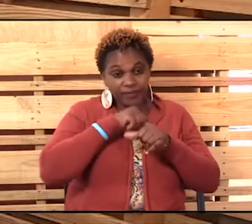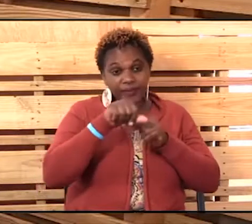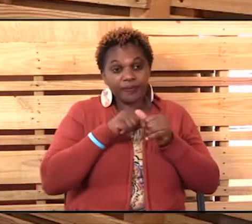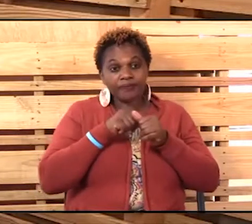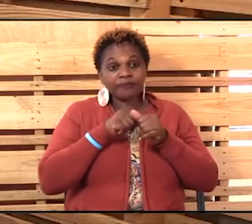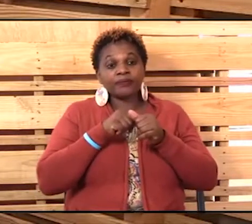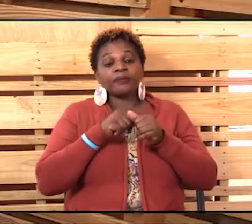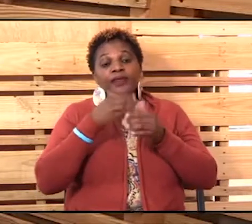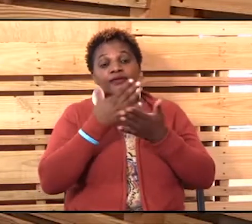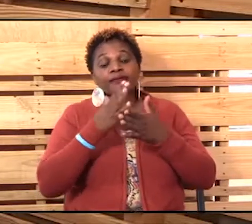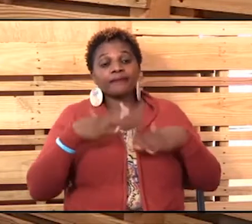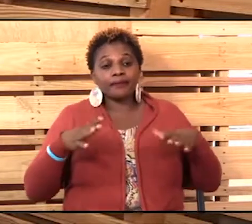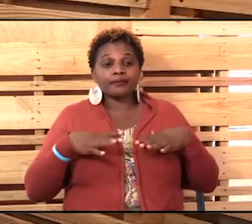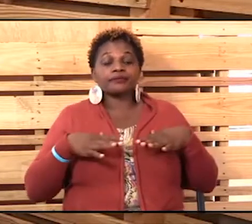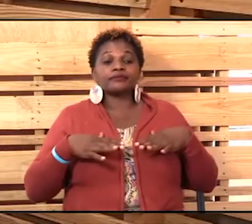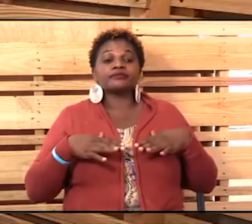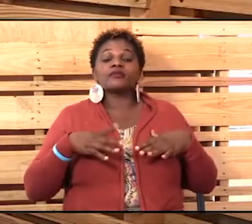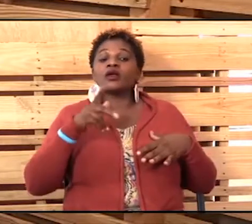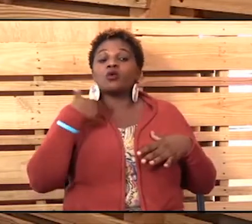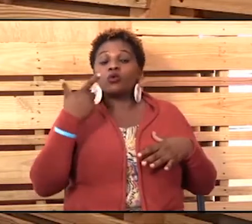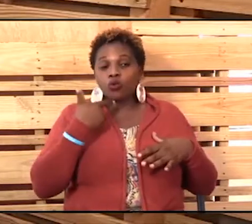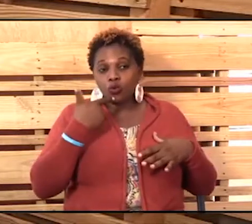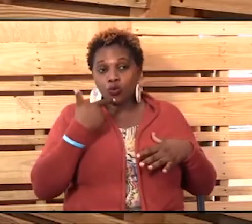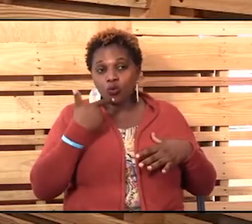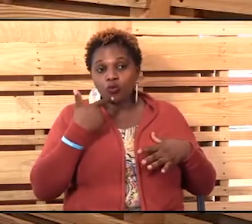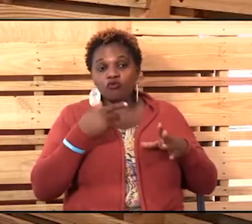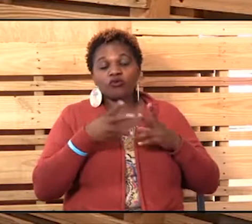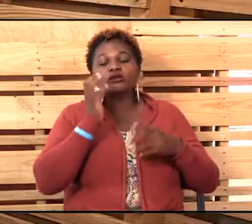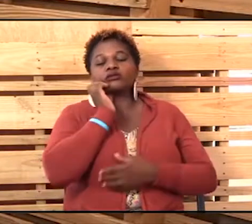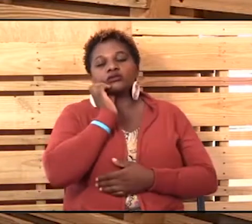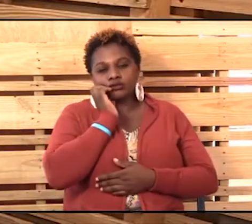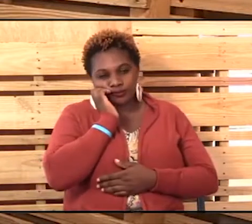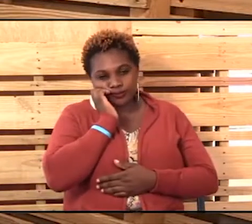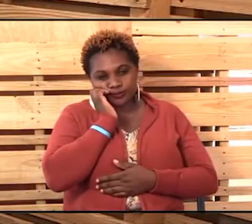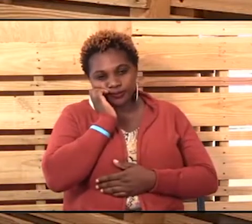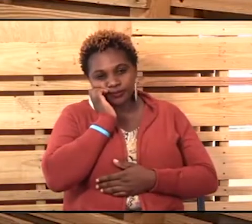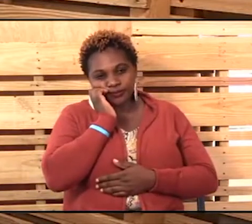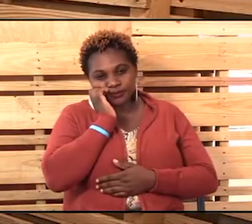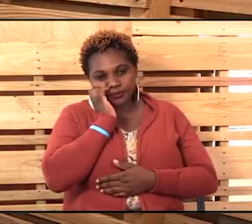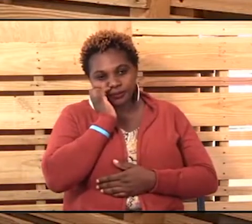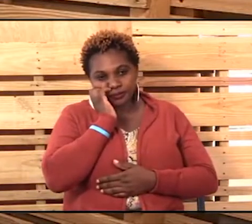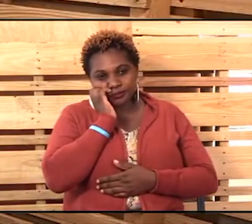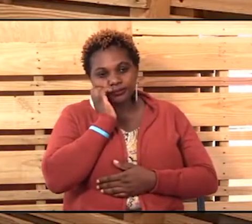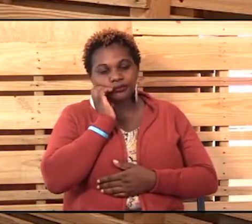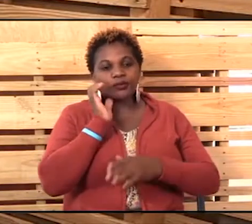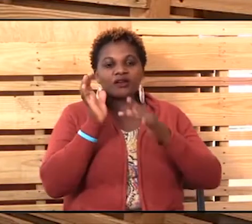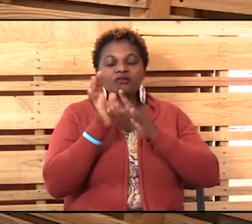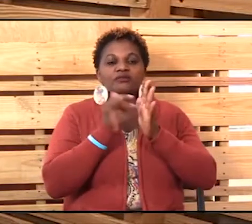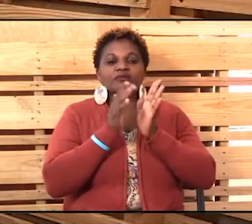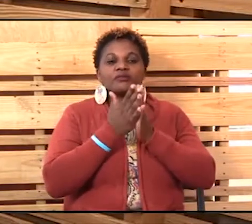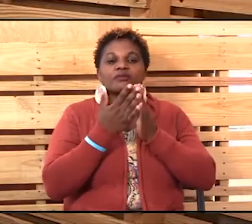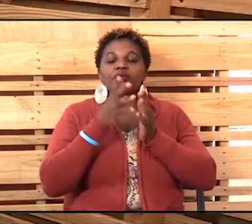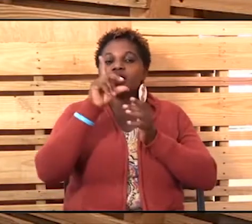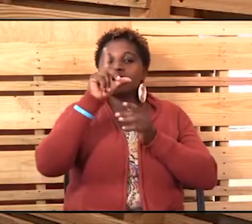about some people who actually were very sad. And actually, our story comes from the Bible,